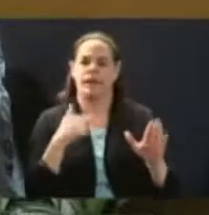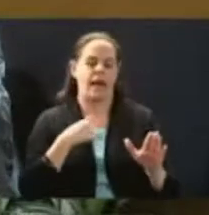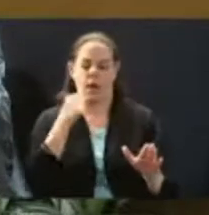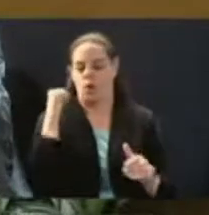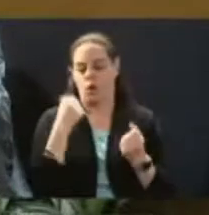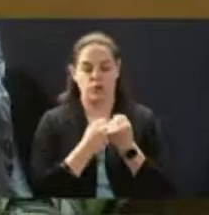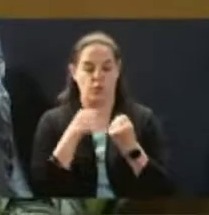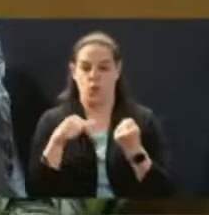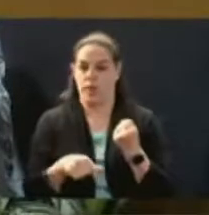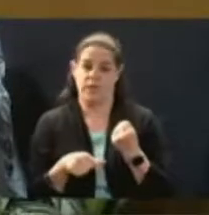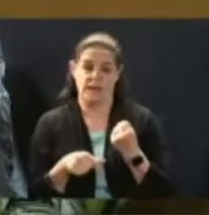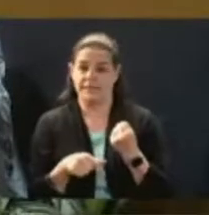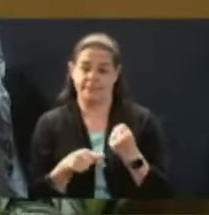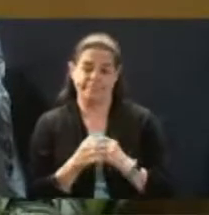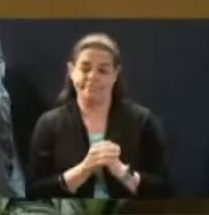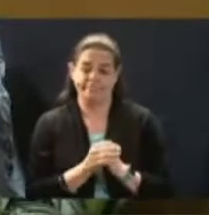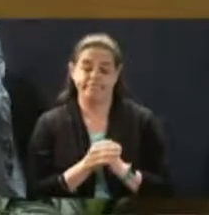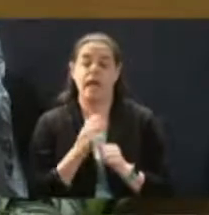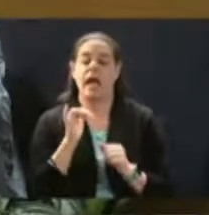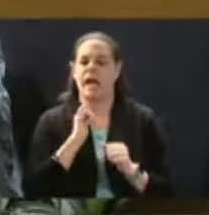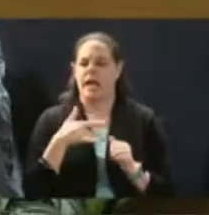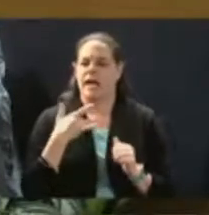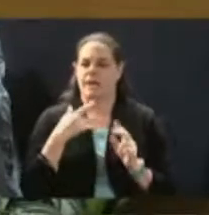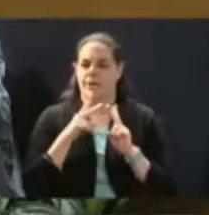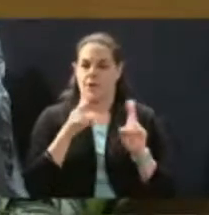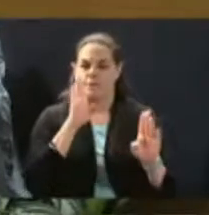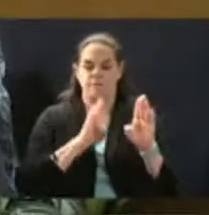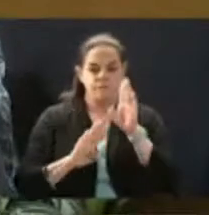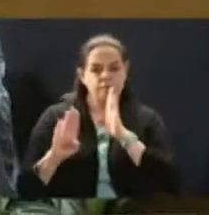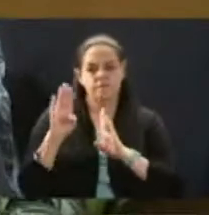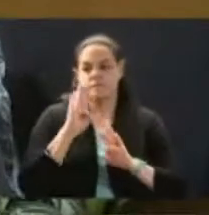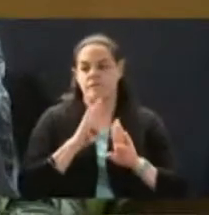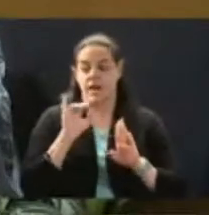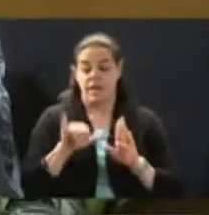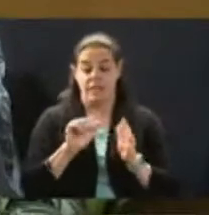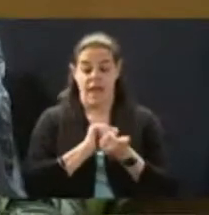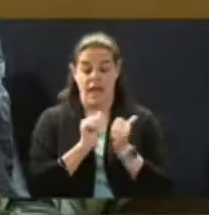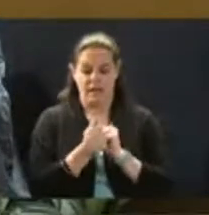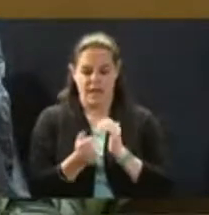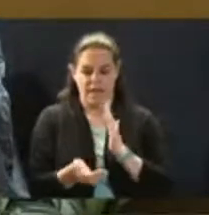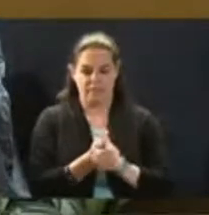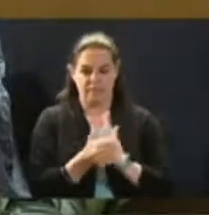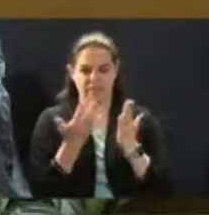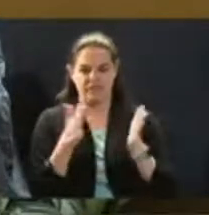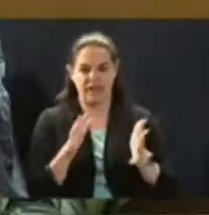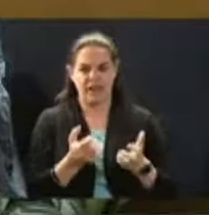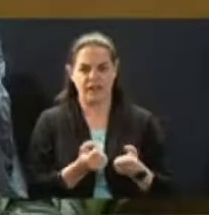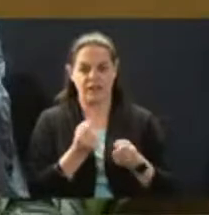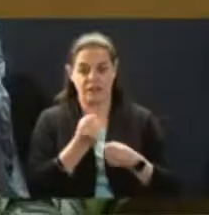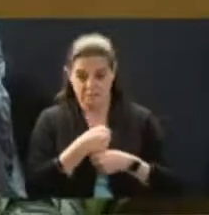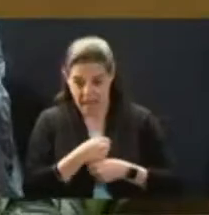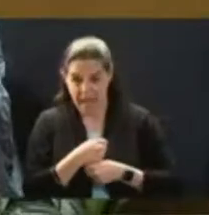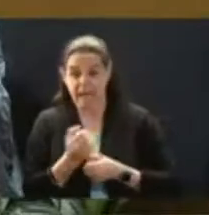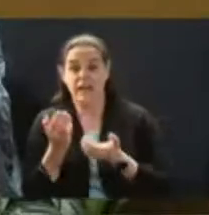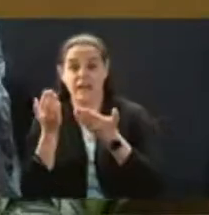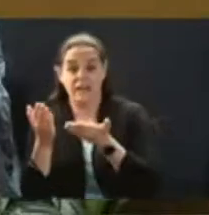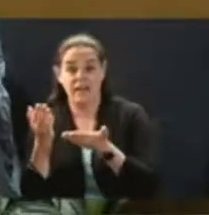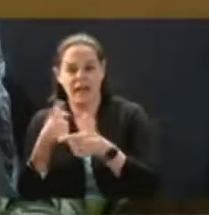this either way. So I just find it very frustrating that that amendment was made. It was voted